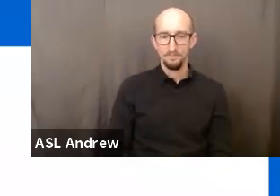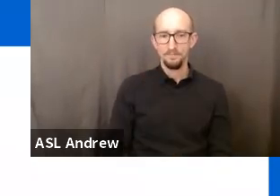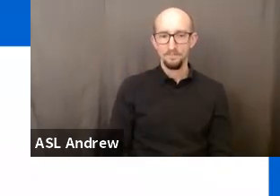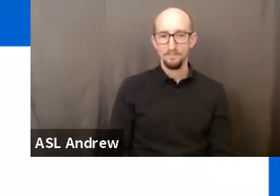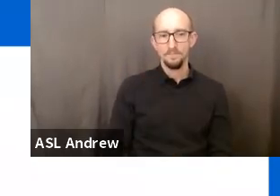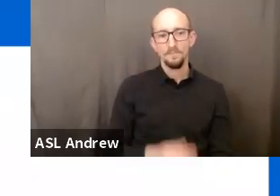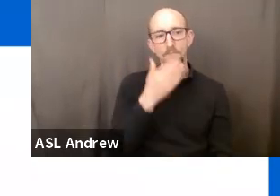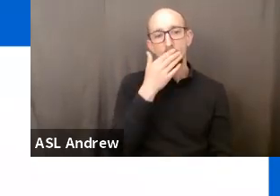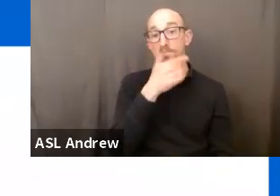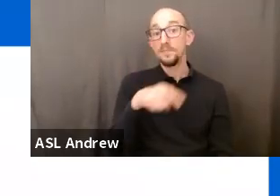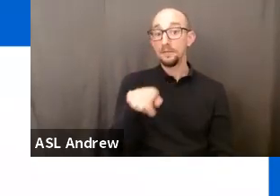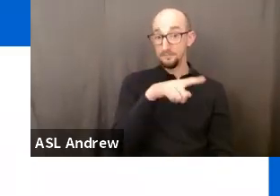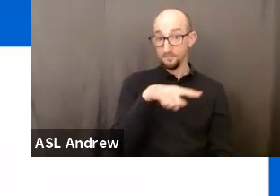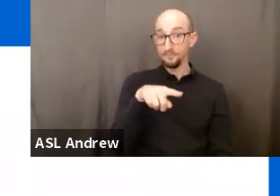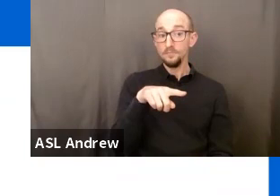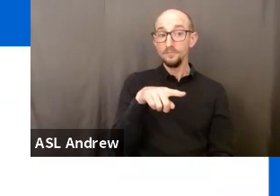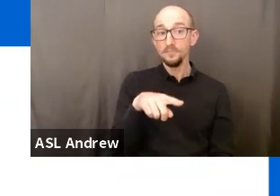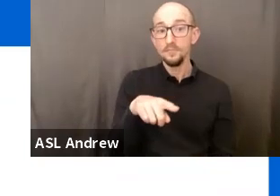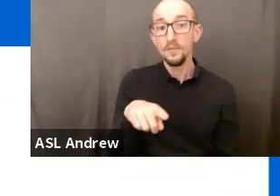by grades 5 through 8 enrollment.